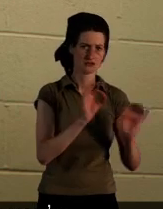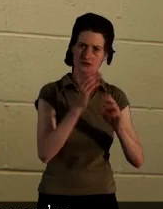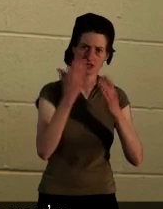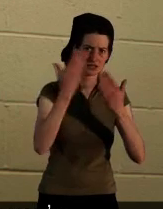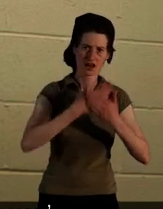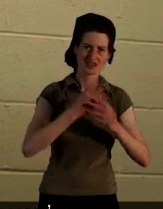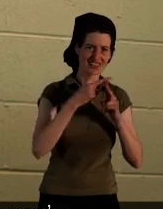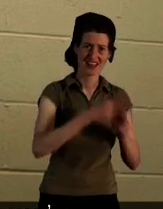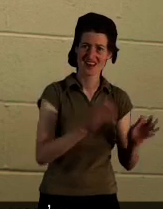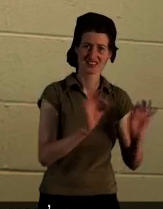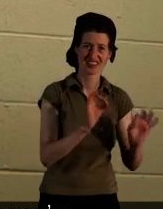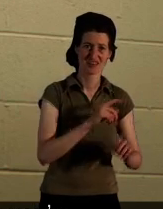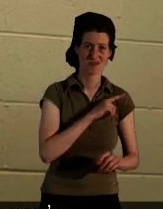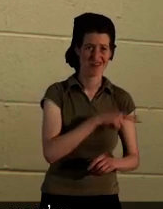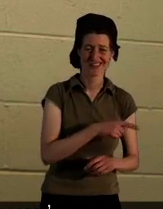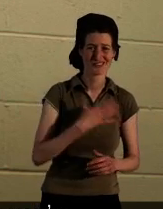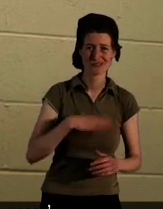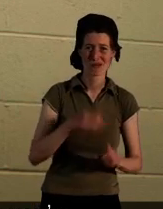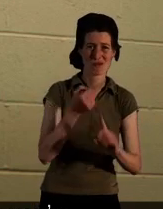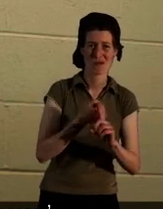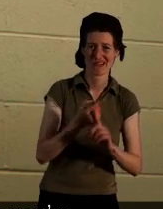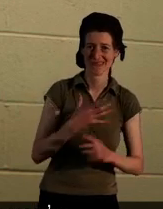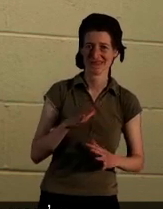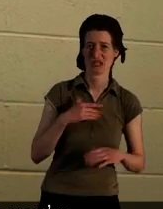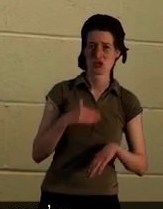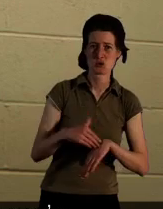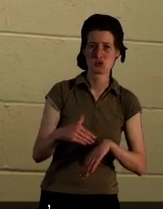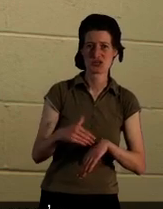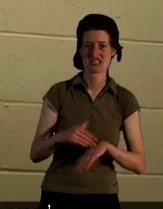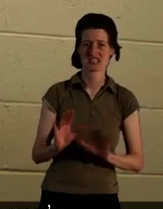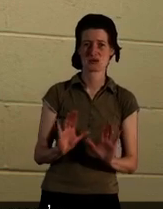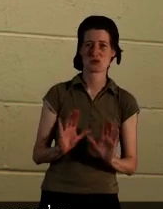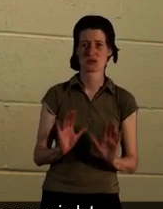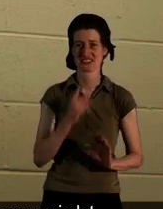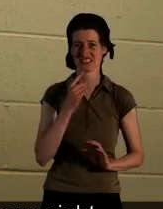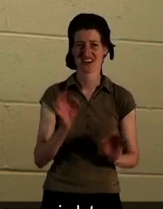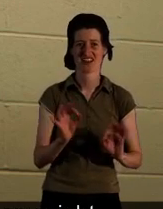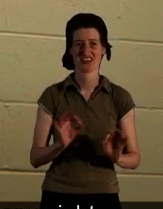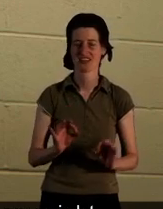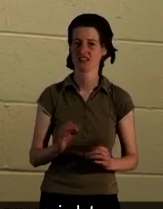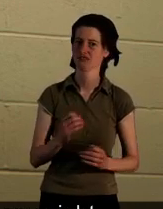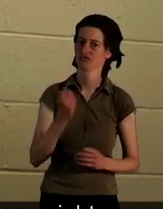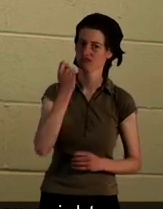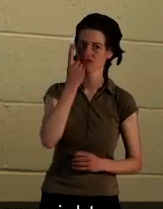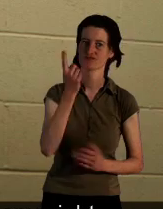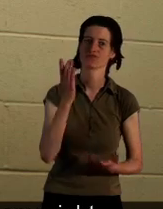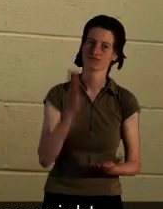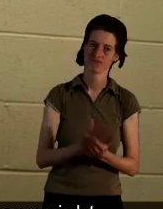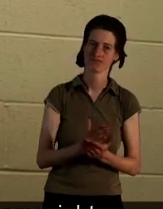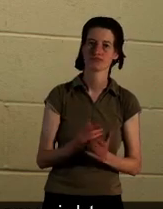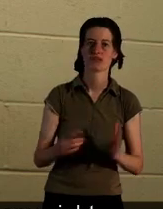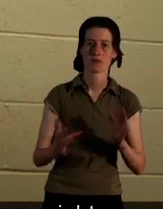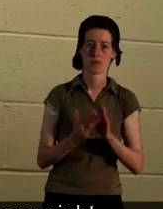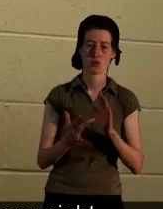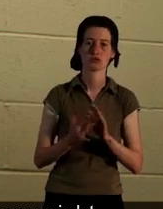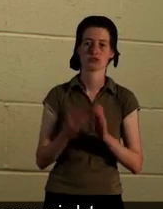them unless you're disabled yourself. And I know recently from helping an older person